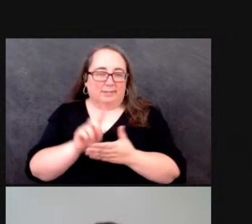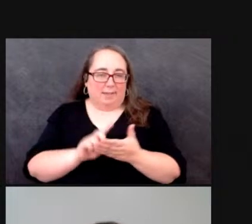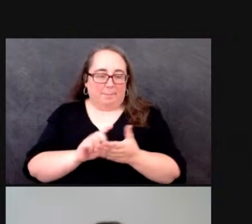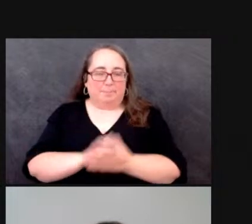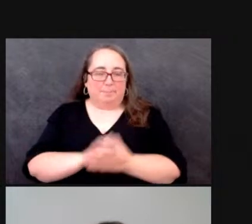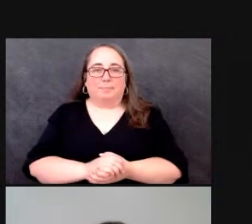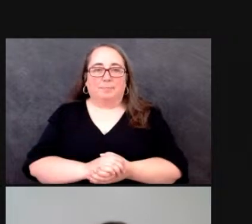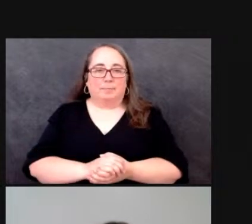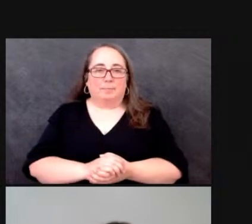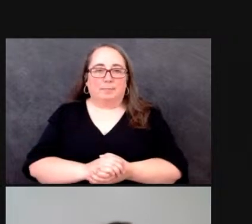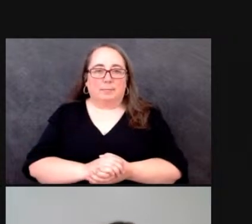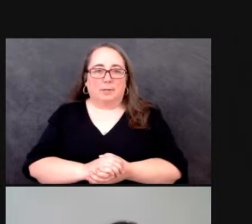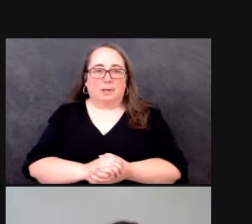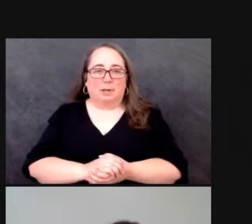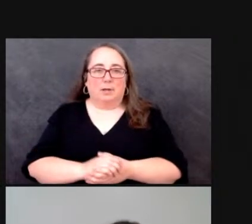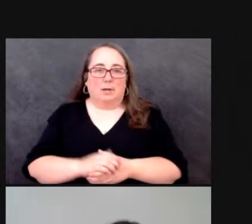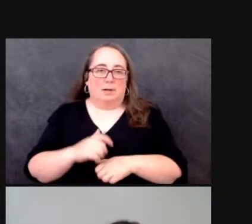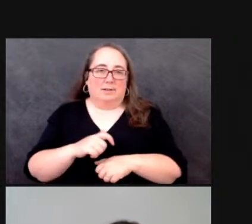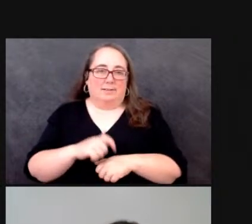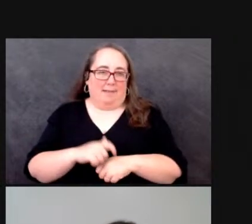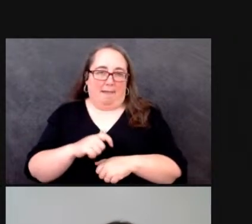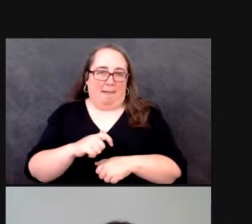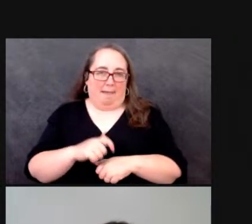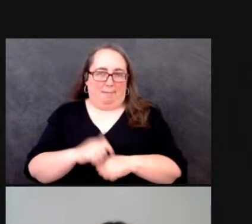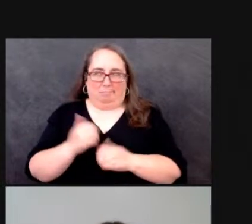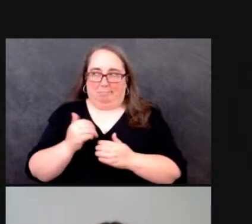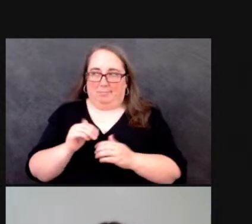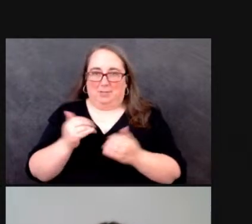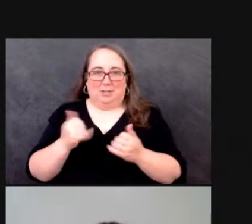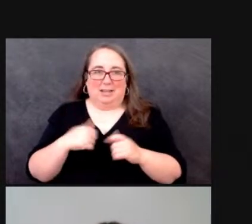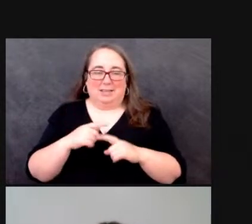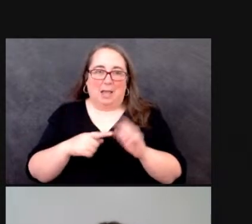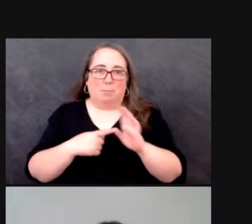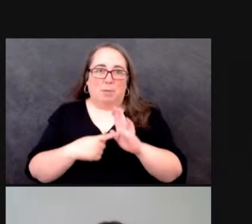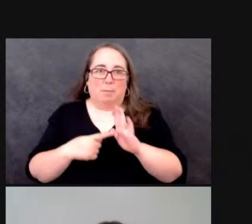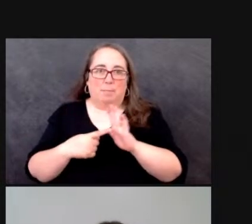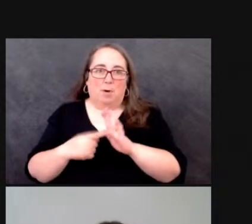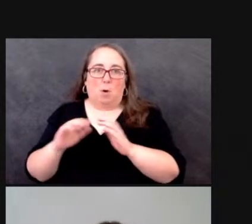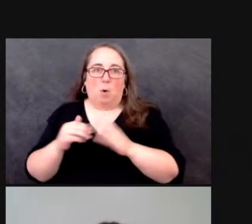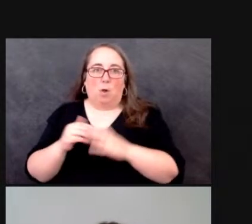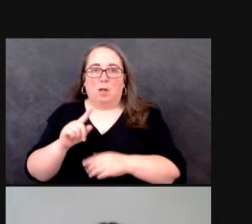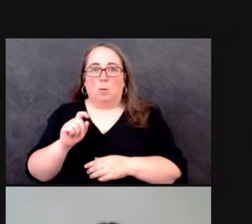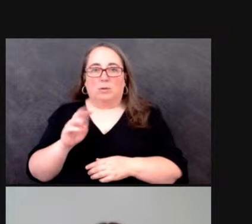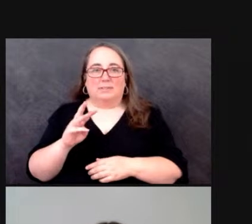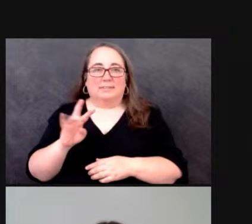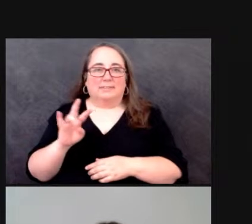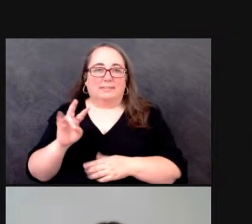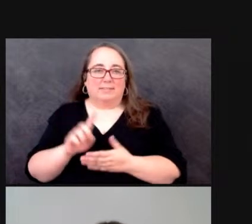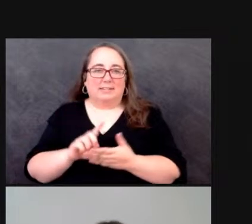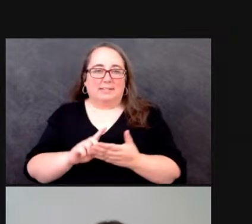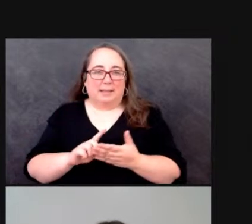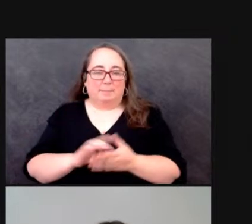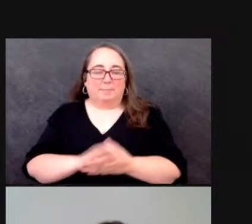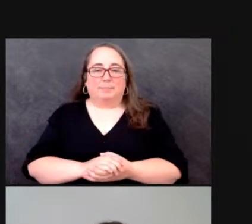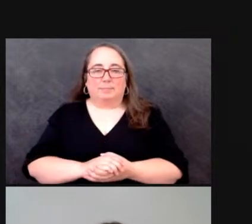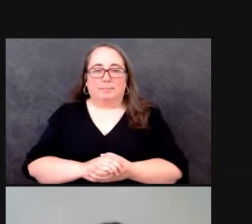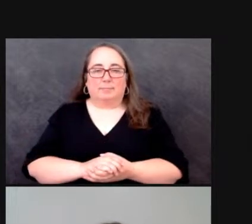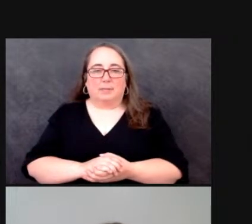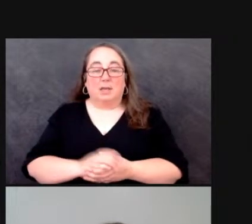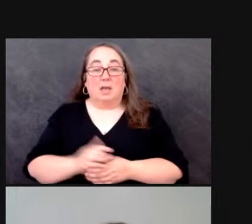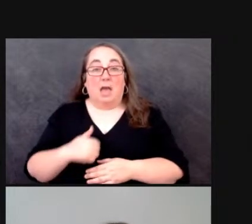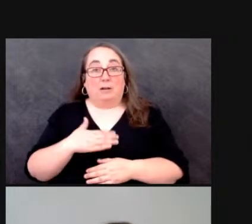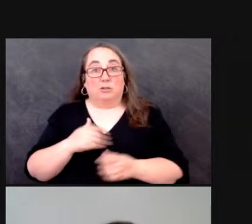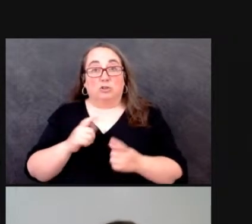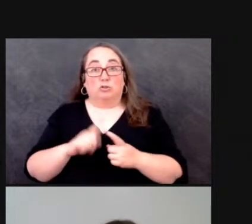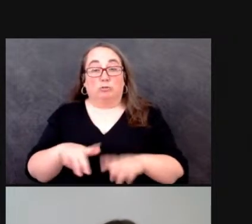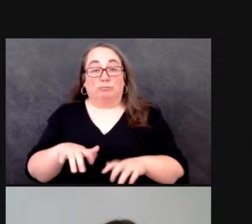time constraints mean I'm unable to present on all 167 designs, I highly encourage you to visit the